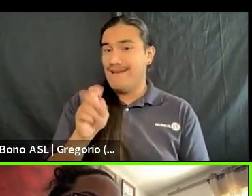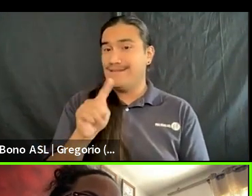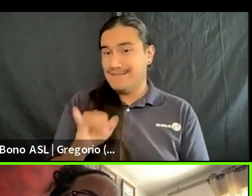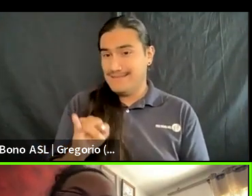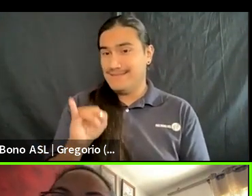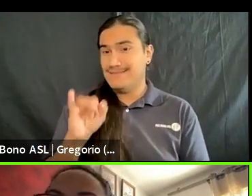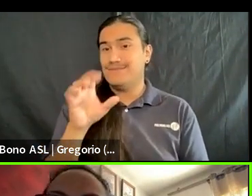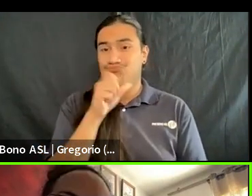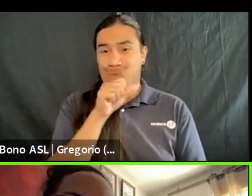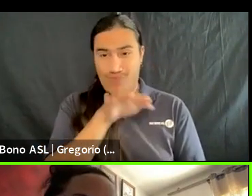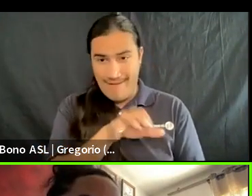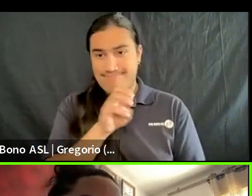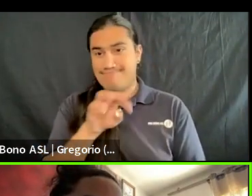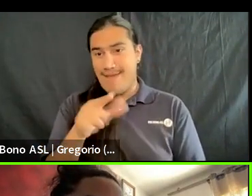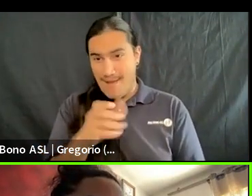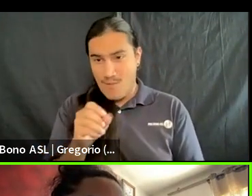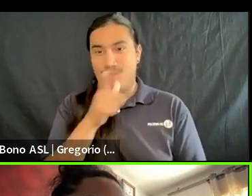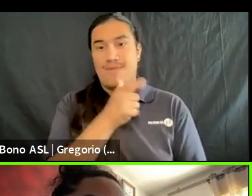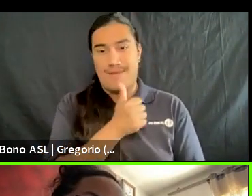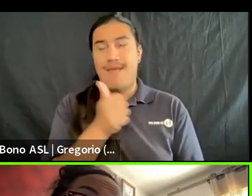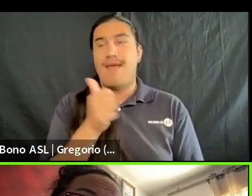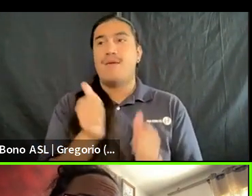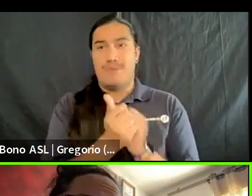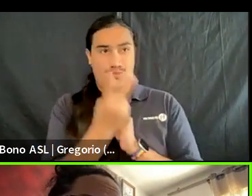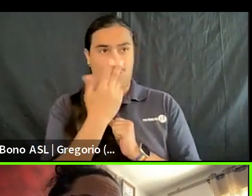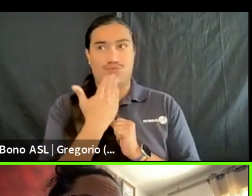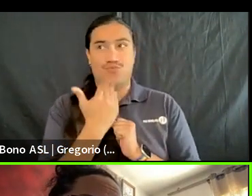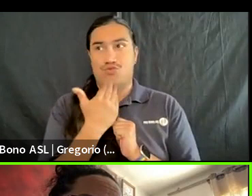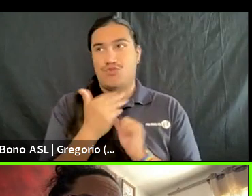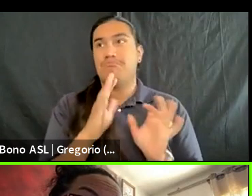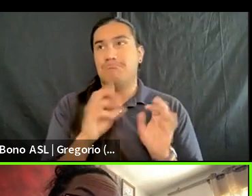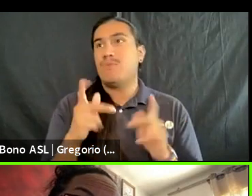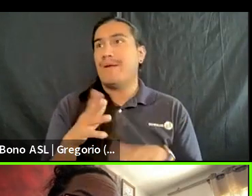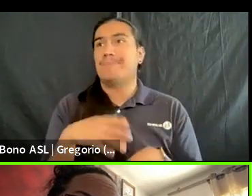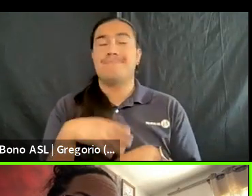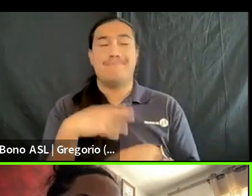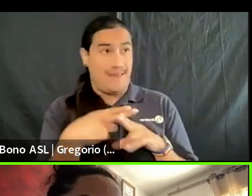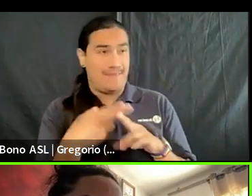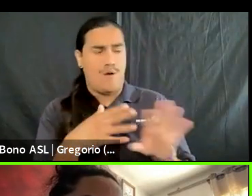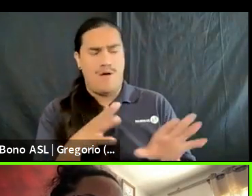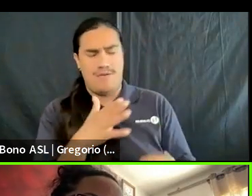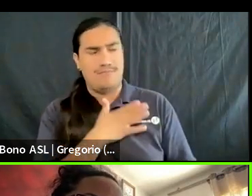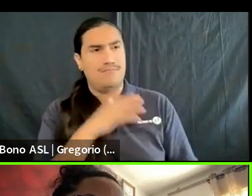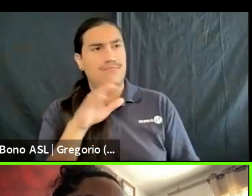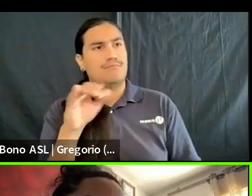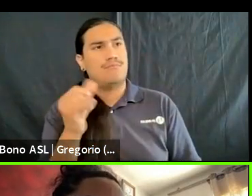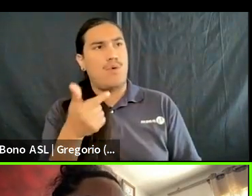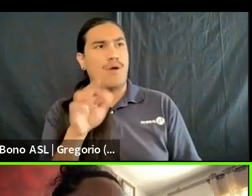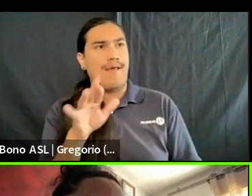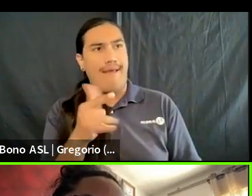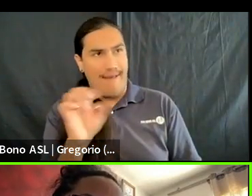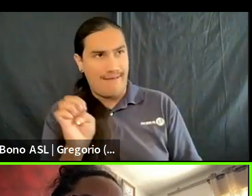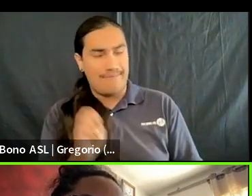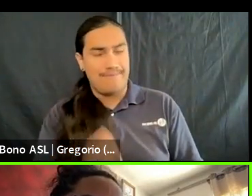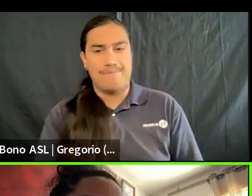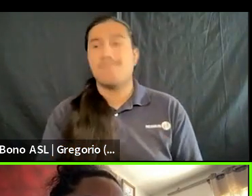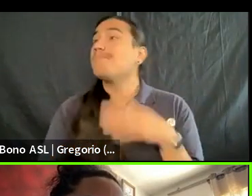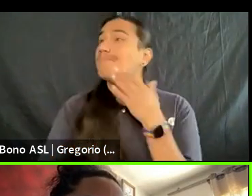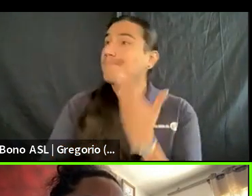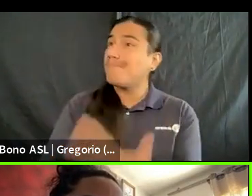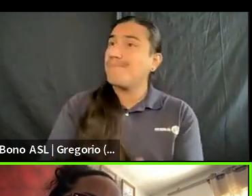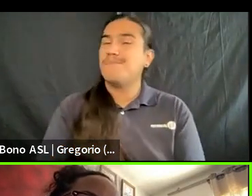of sugar, $4.75. Name? Name, Jorge. Thank